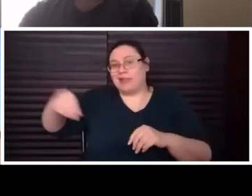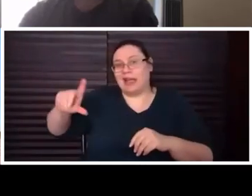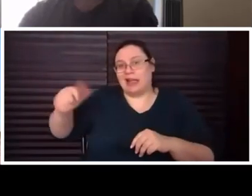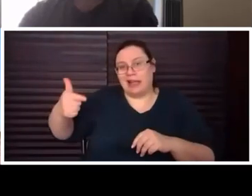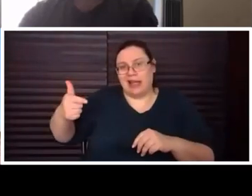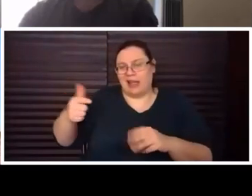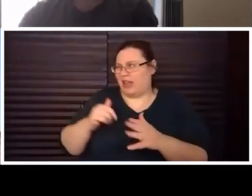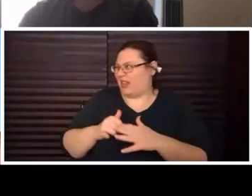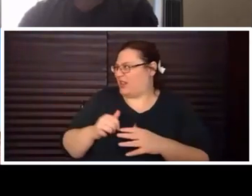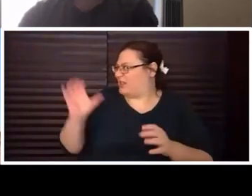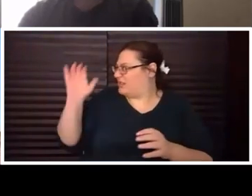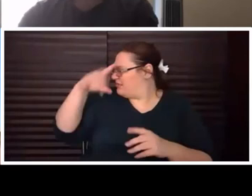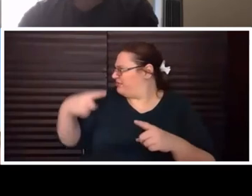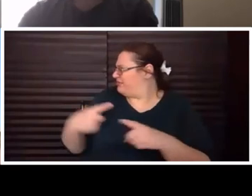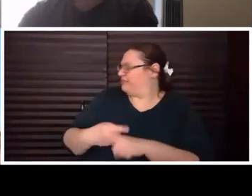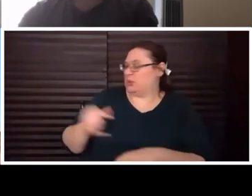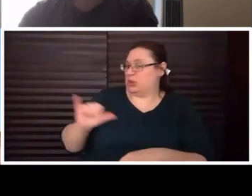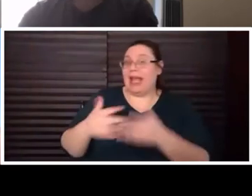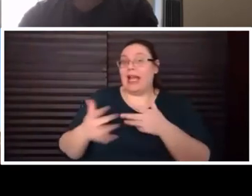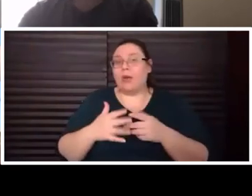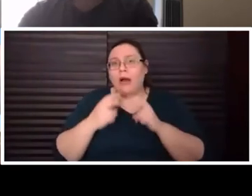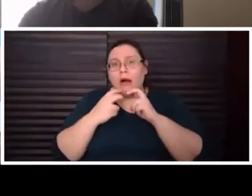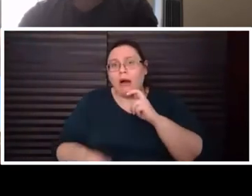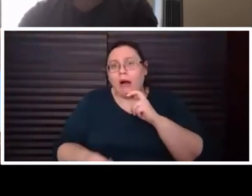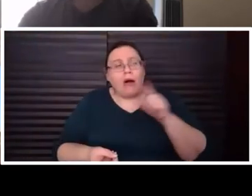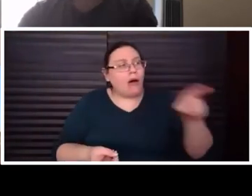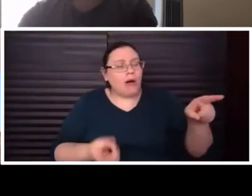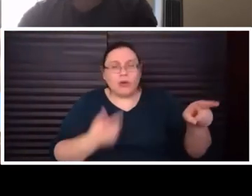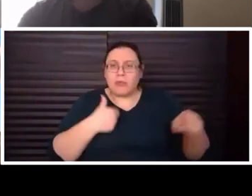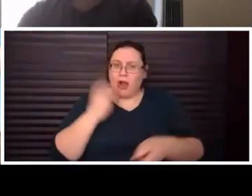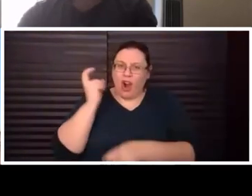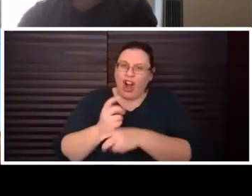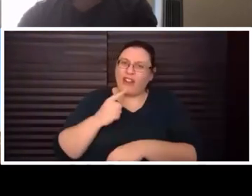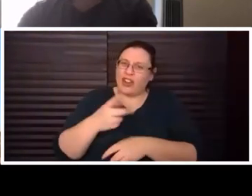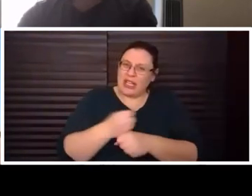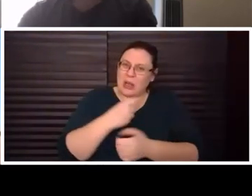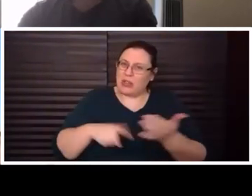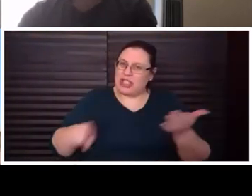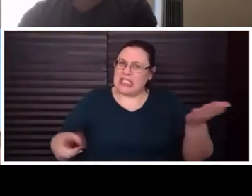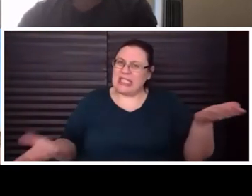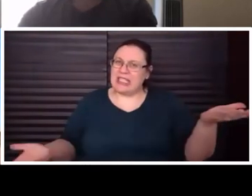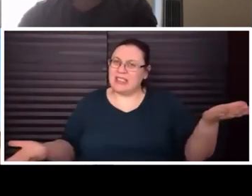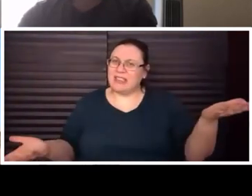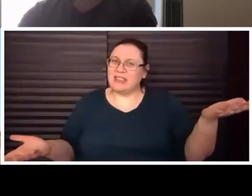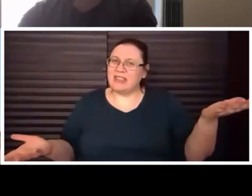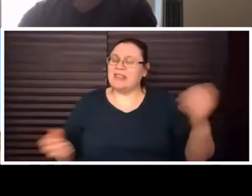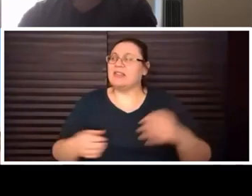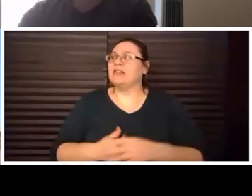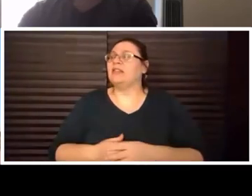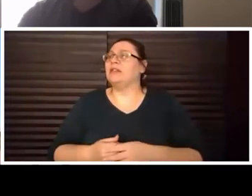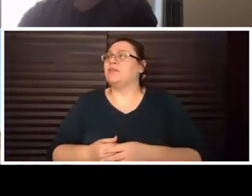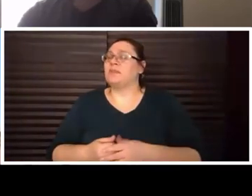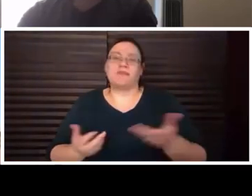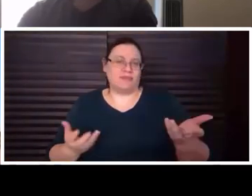strange. So I was shocked that she also had such a hard time getting what she needed. So I think